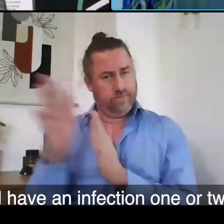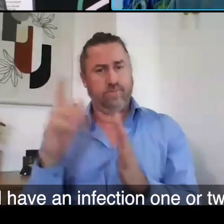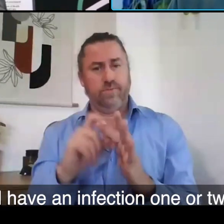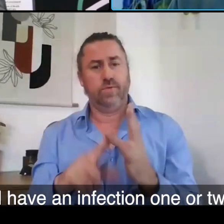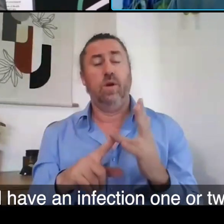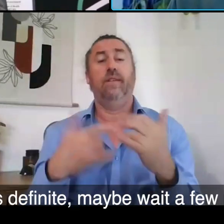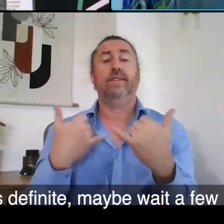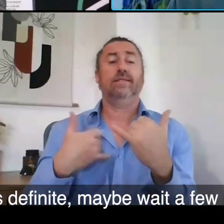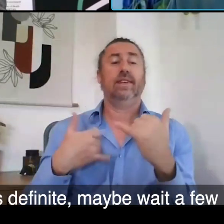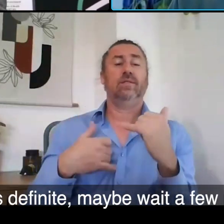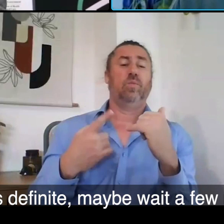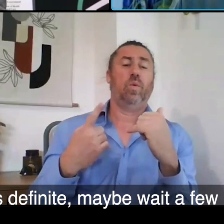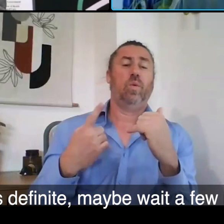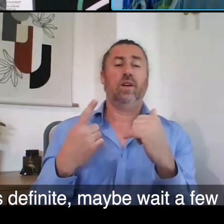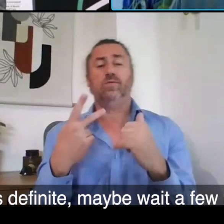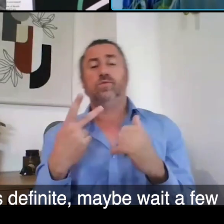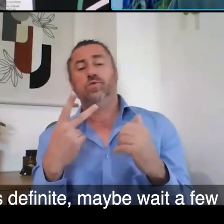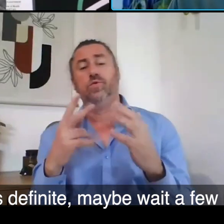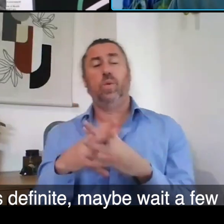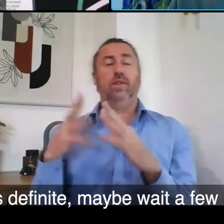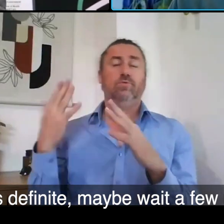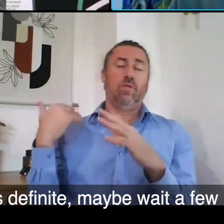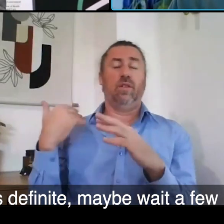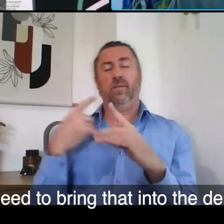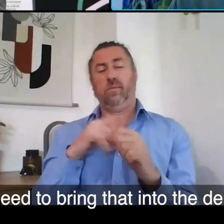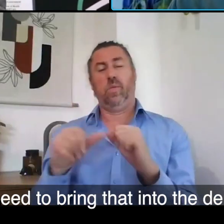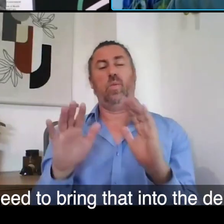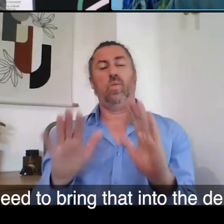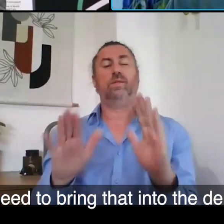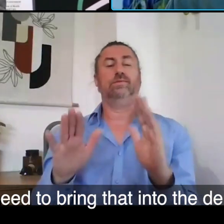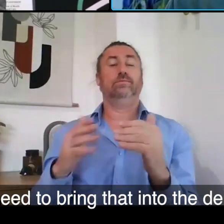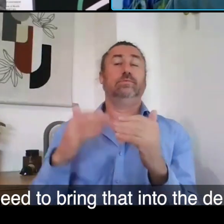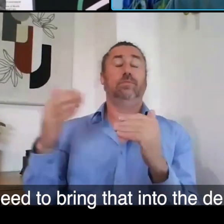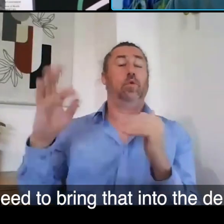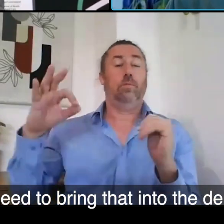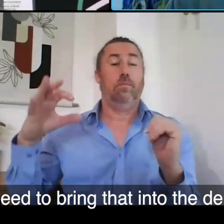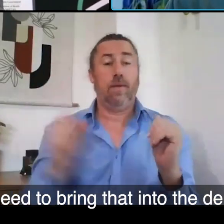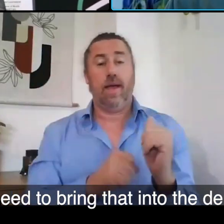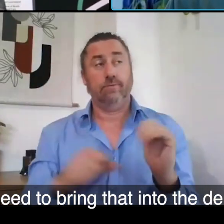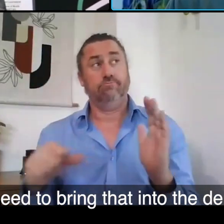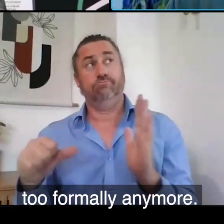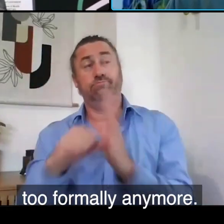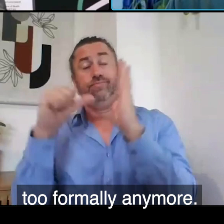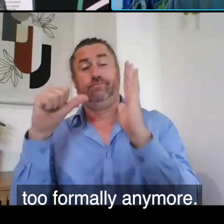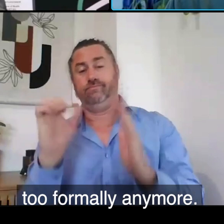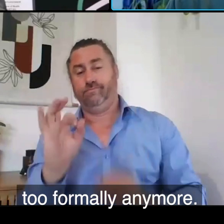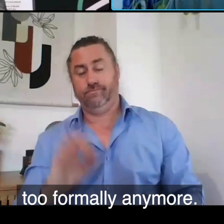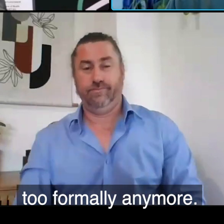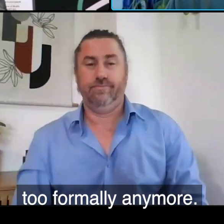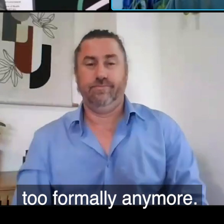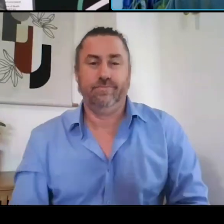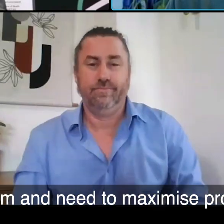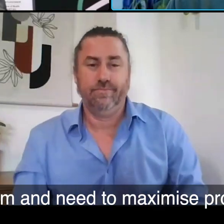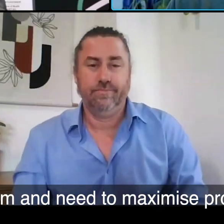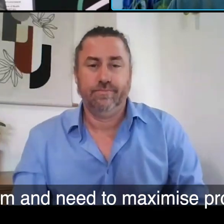infection 1 or 2 weeks ago and it was definite, maybe wait a few more months, but don't need to bring that into the deliberations, too